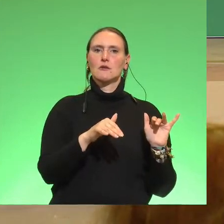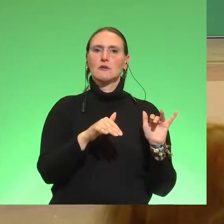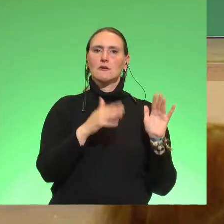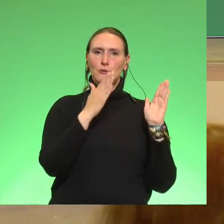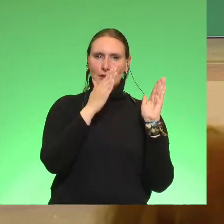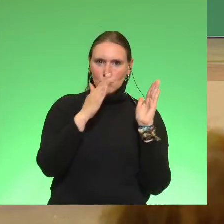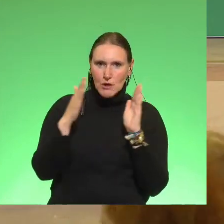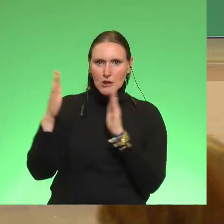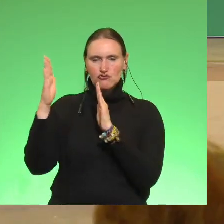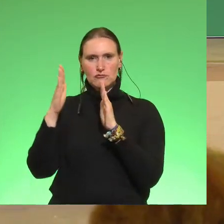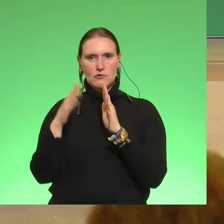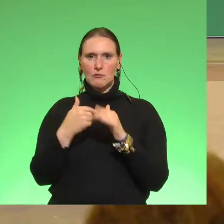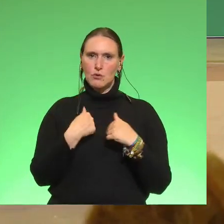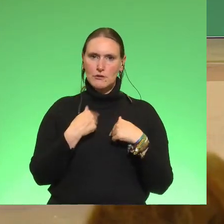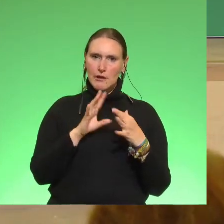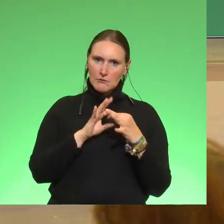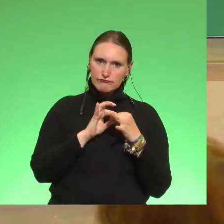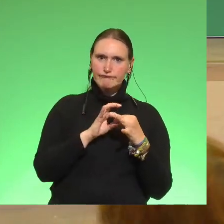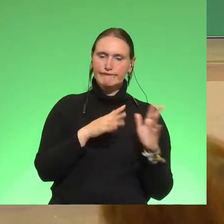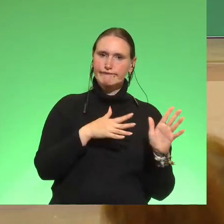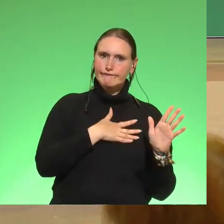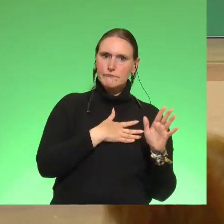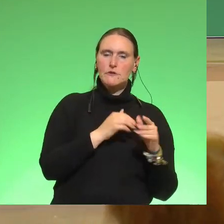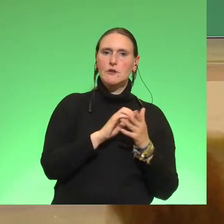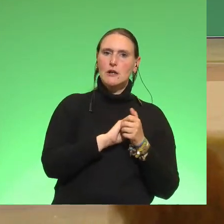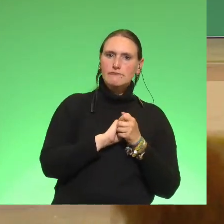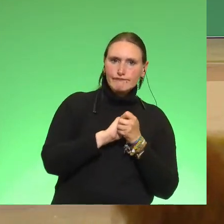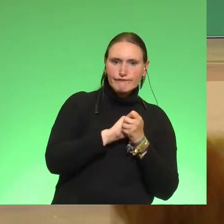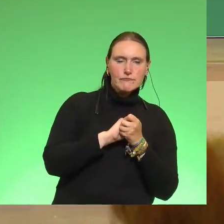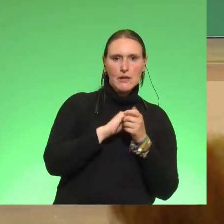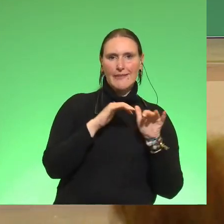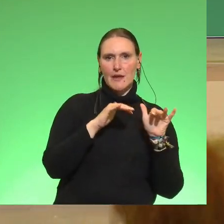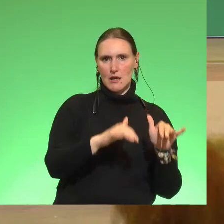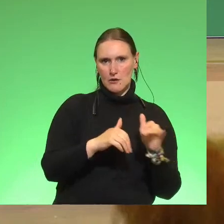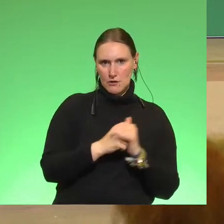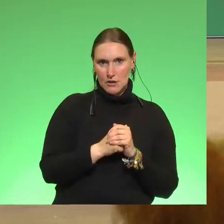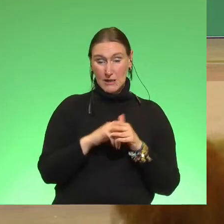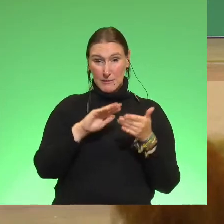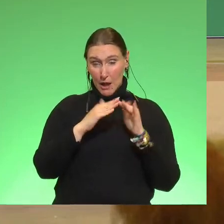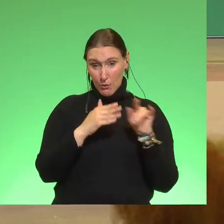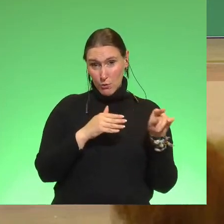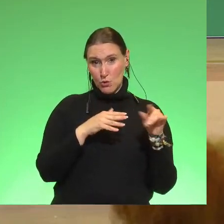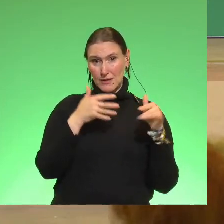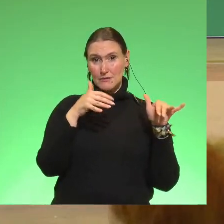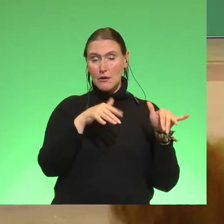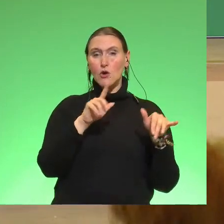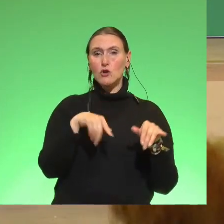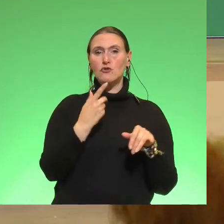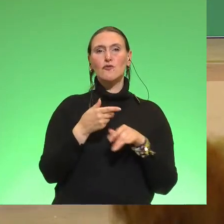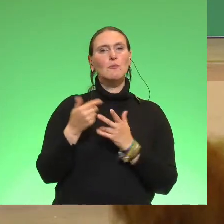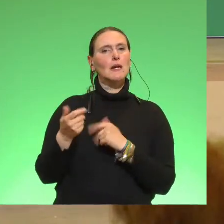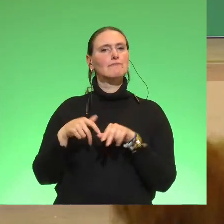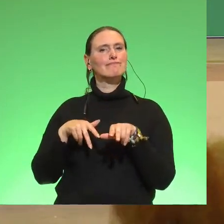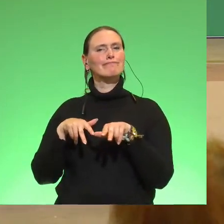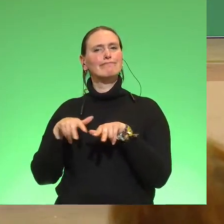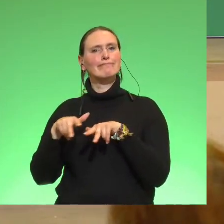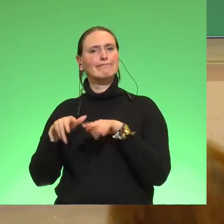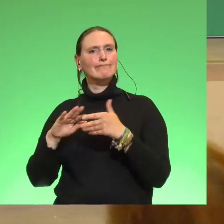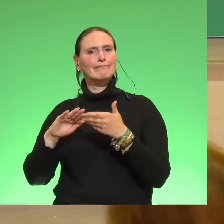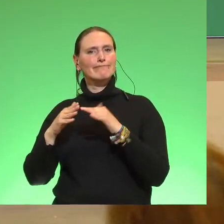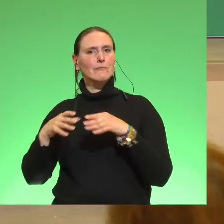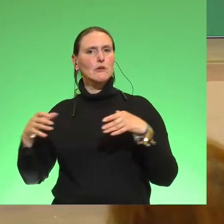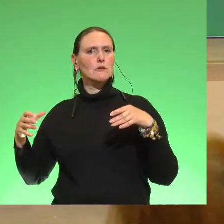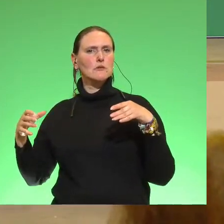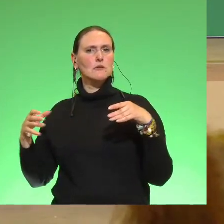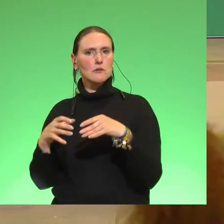I think Lumbung 1 was not from their organization out or from their way